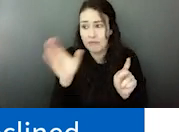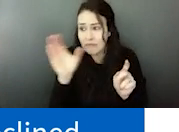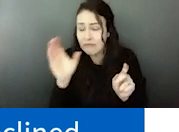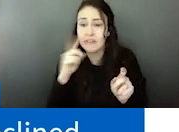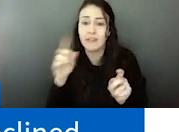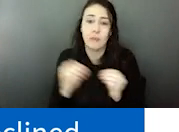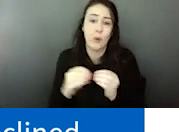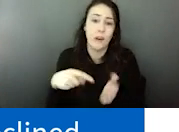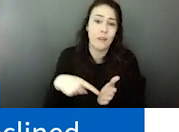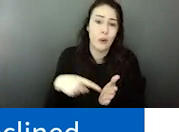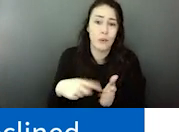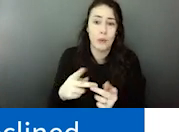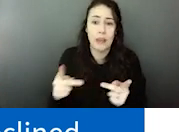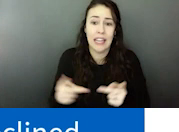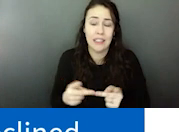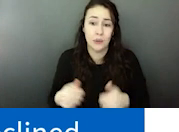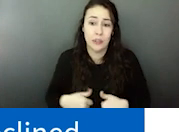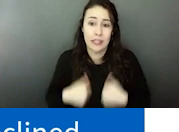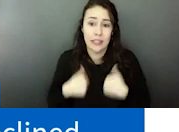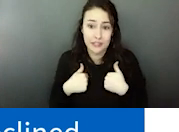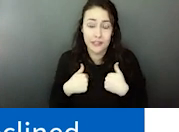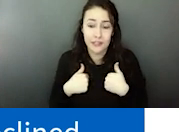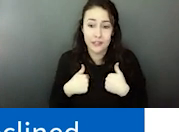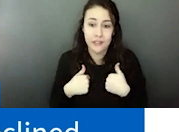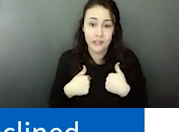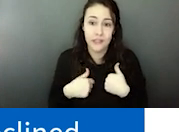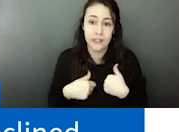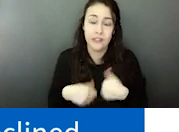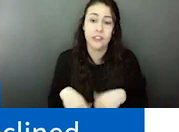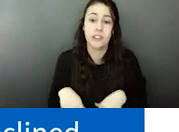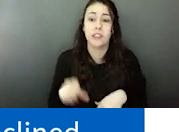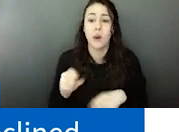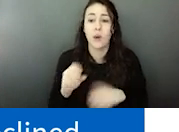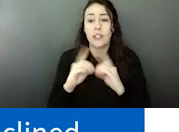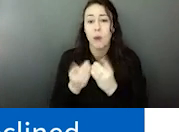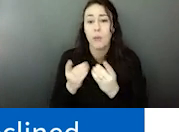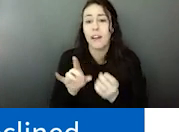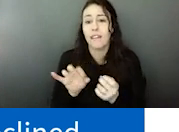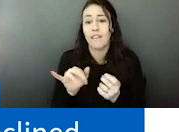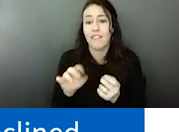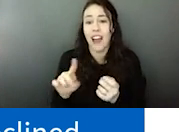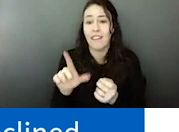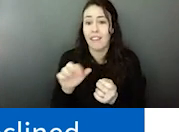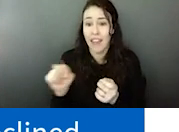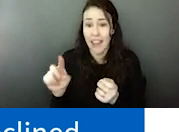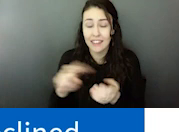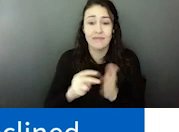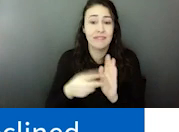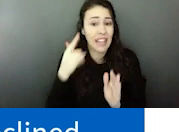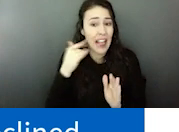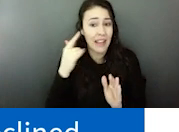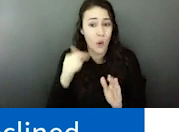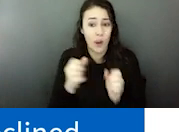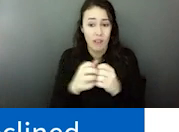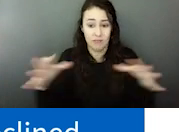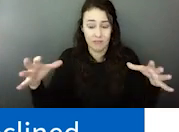place to land. And so per the Department of Finance, over the past 2 years, the California population itself declined